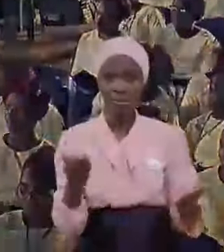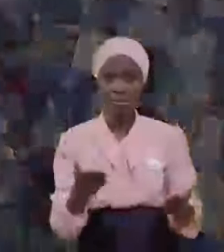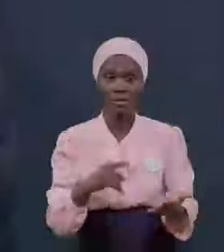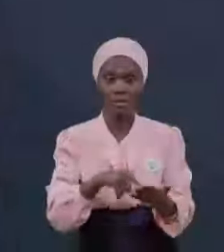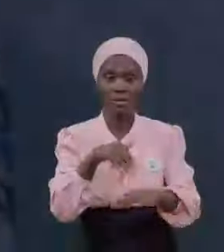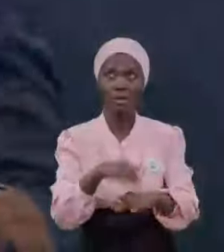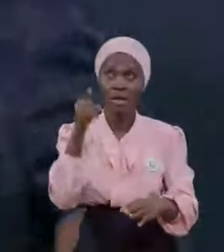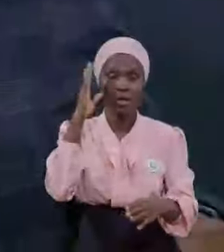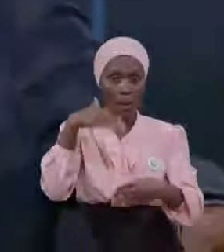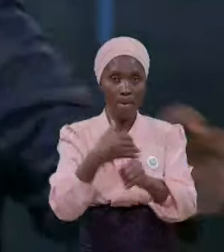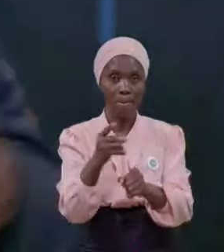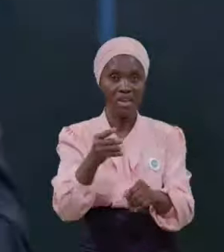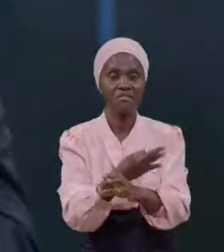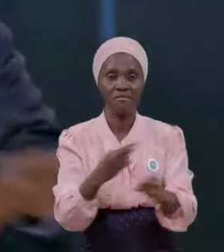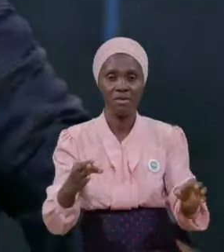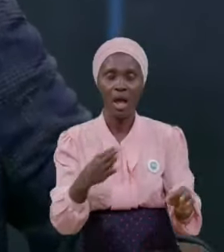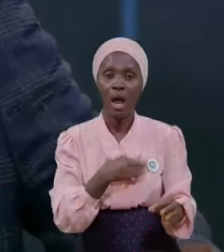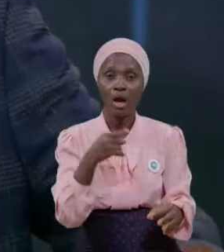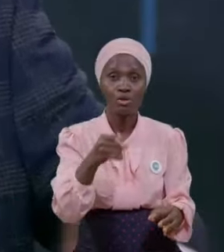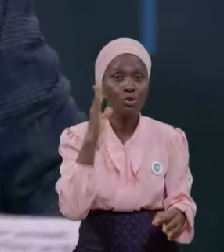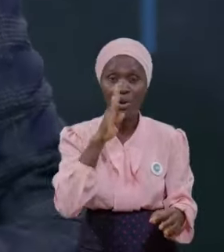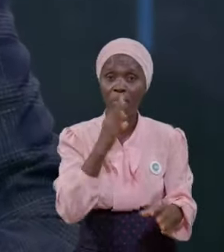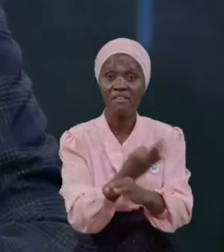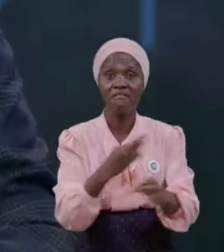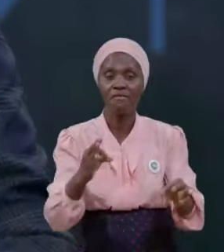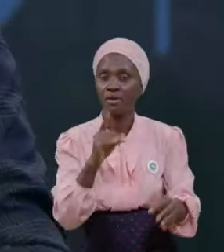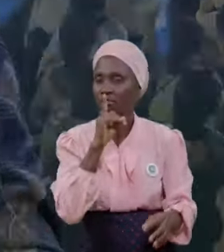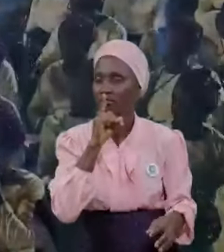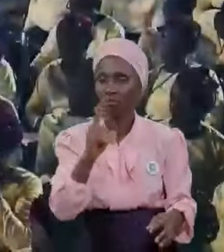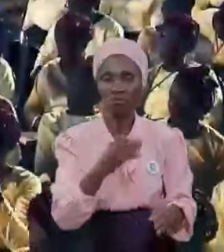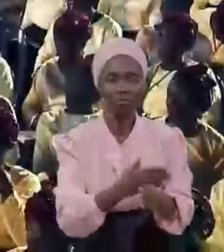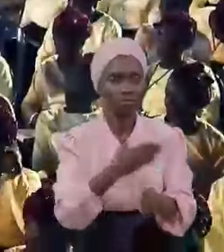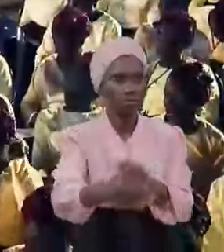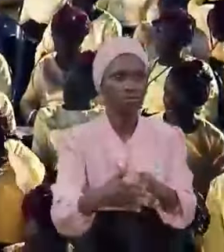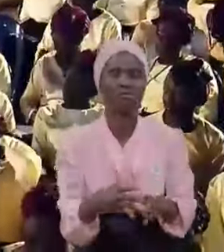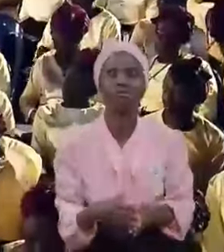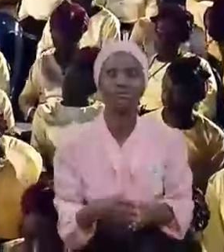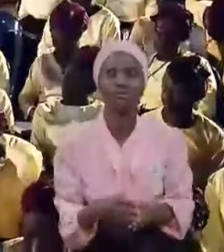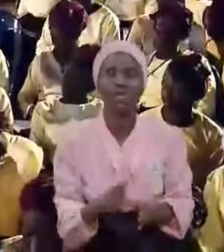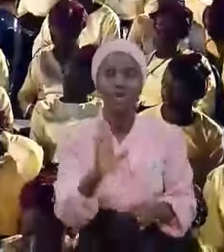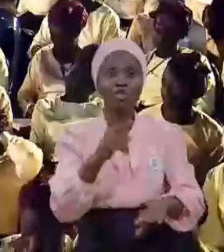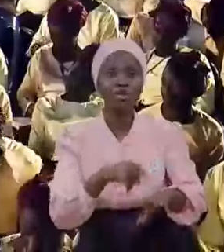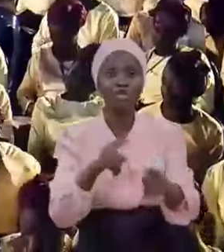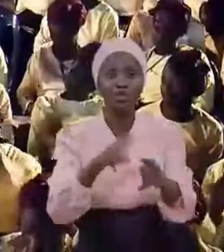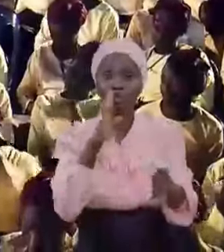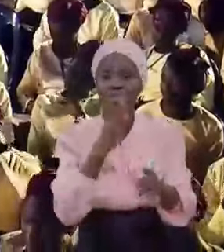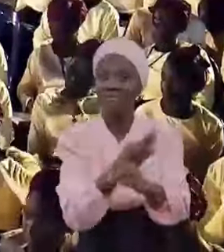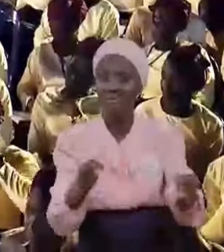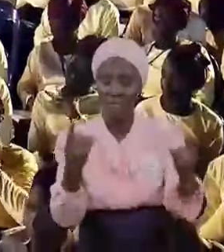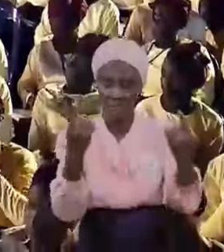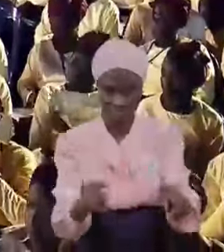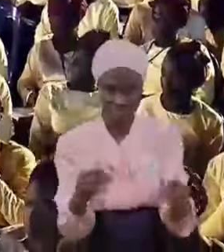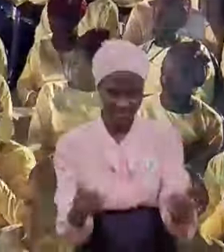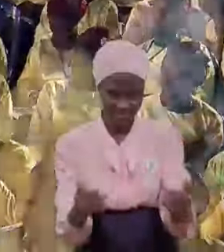free indeed. Your time to be free has now come. My time to be free has